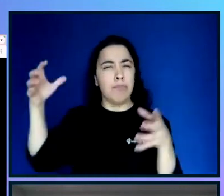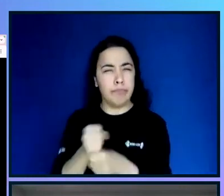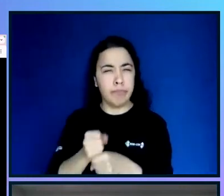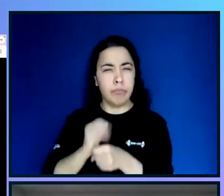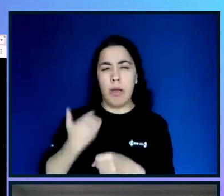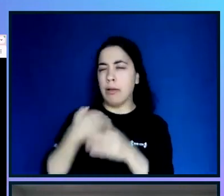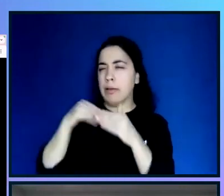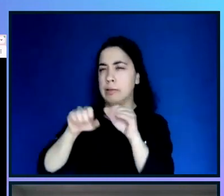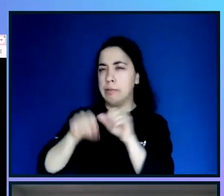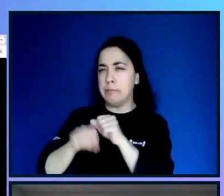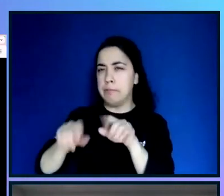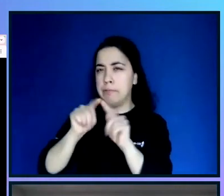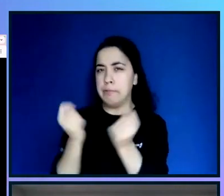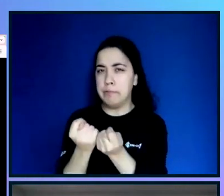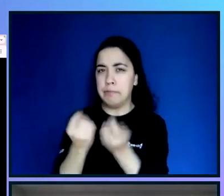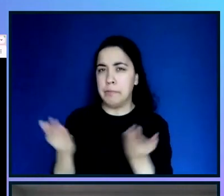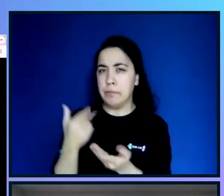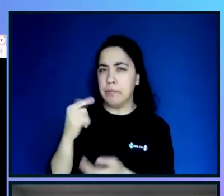GitHub.